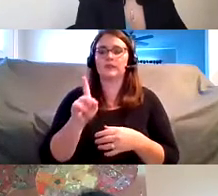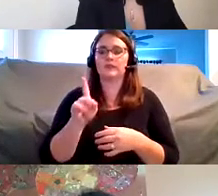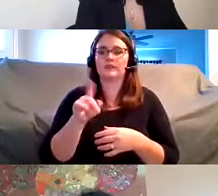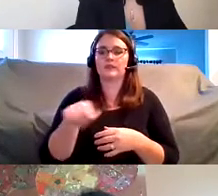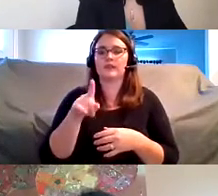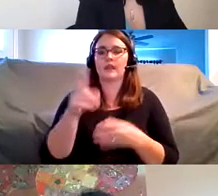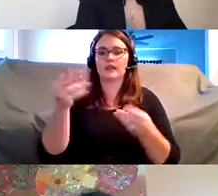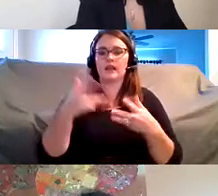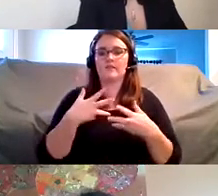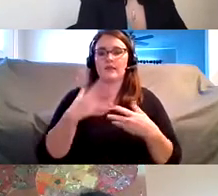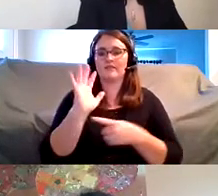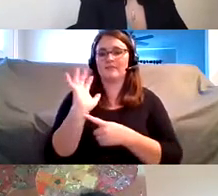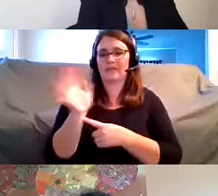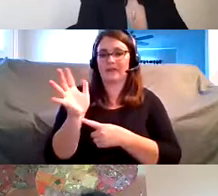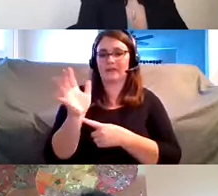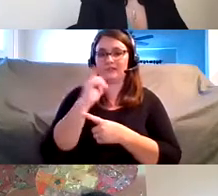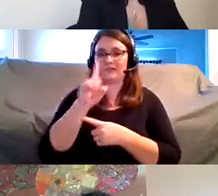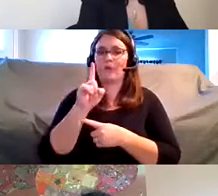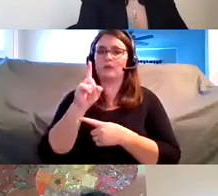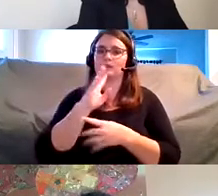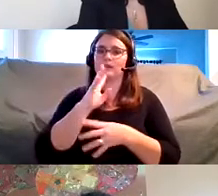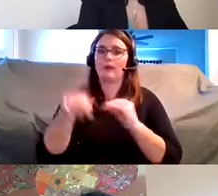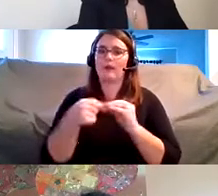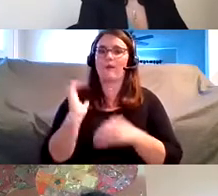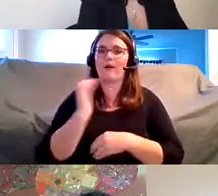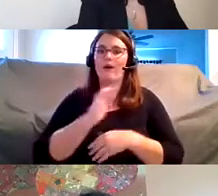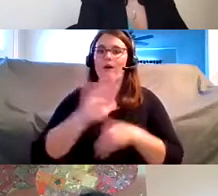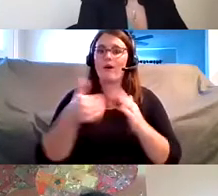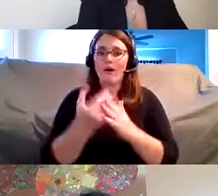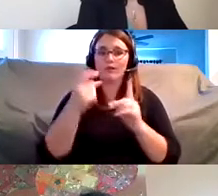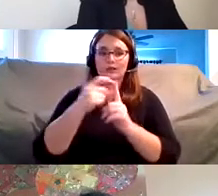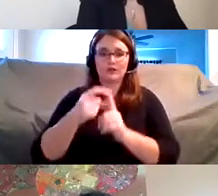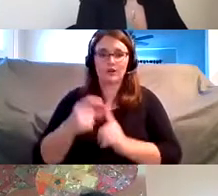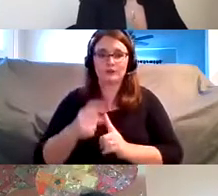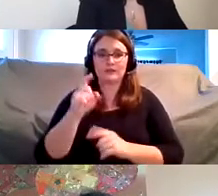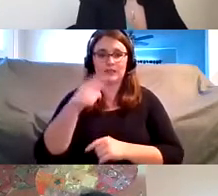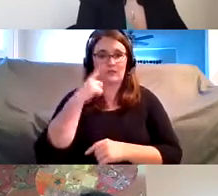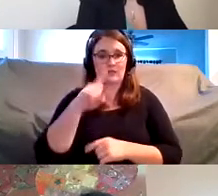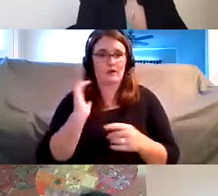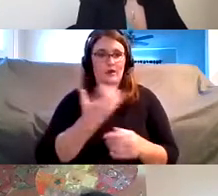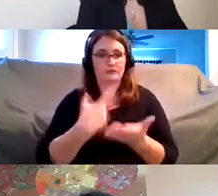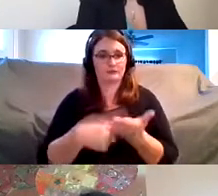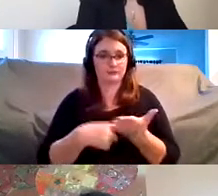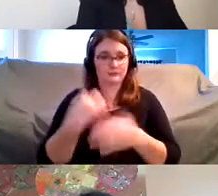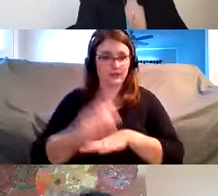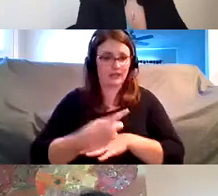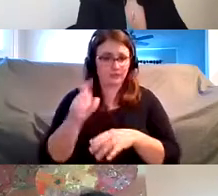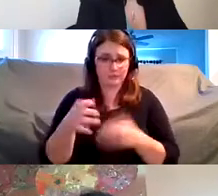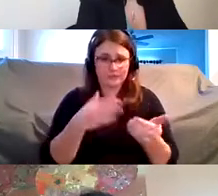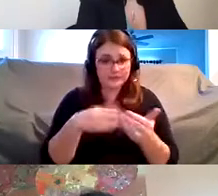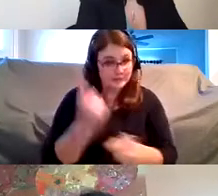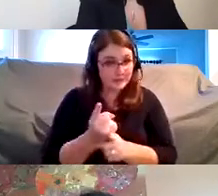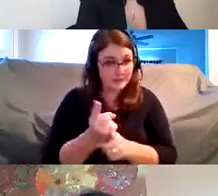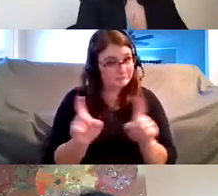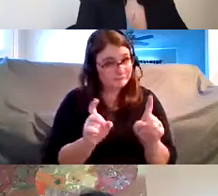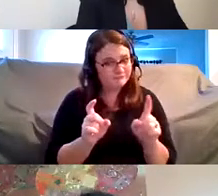all the terms that we need to have the discussion today. So that's such an easy job, right? 5 minutes should be enough. So I think